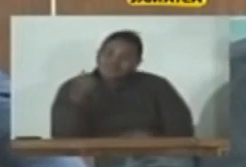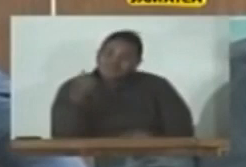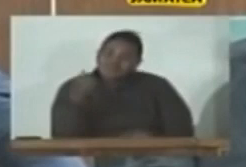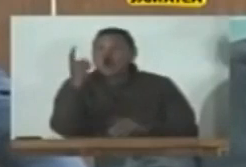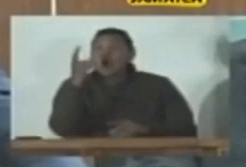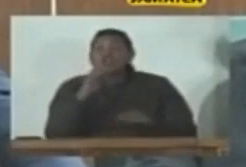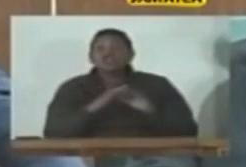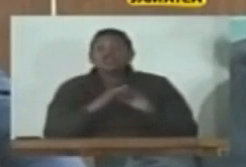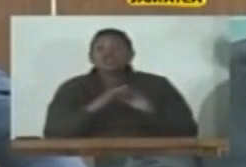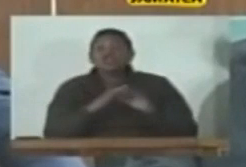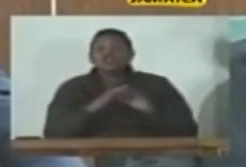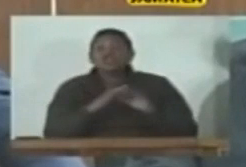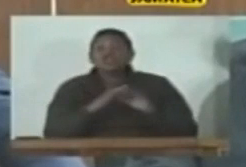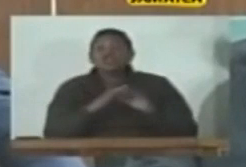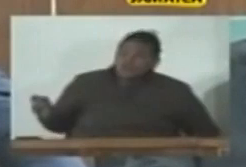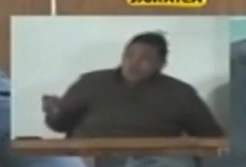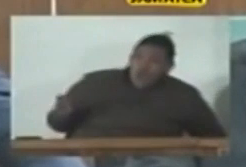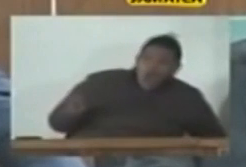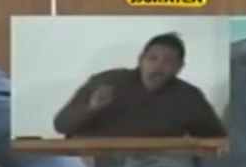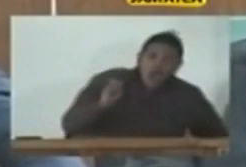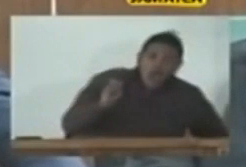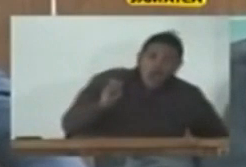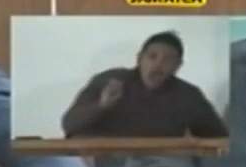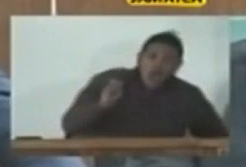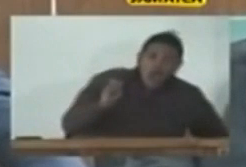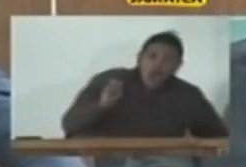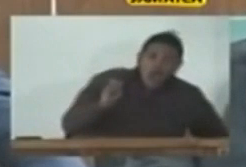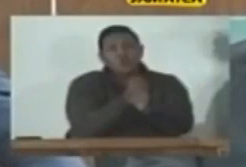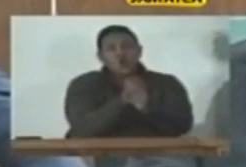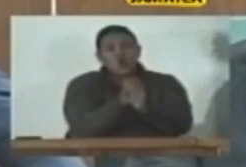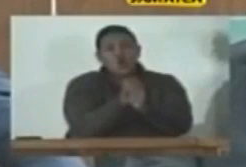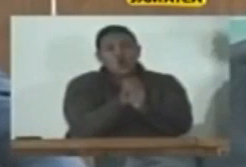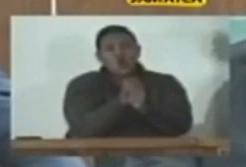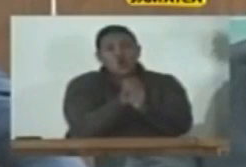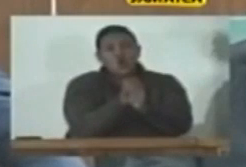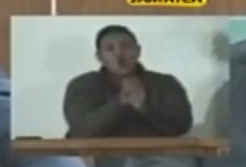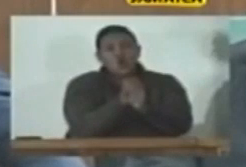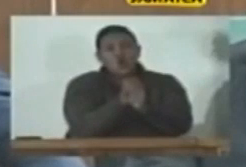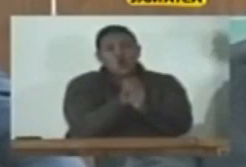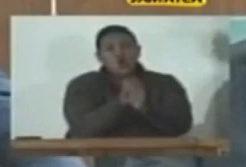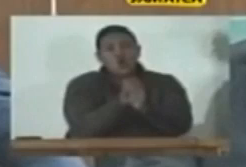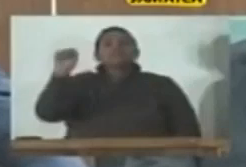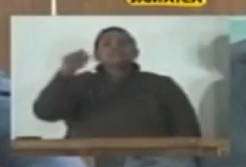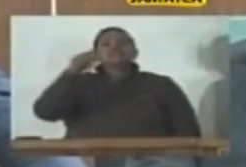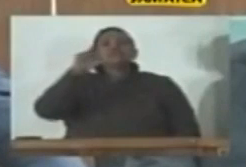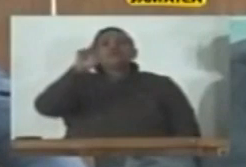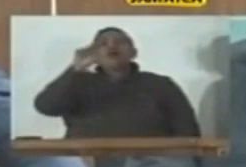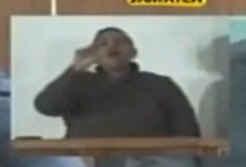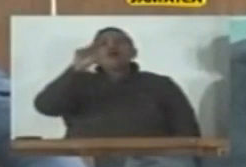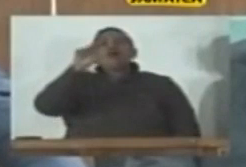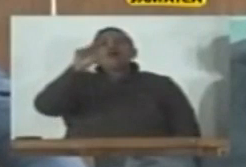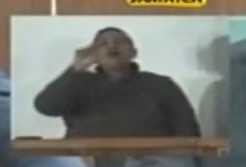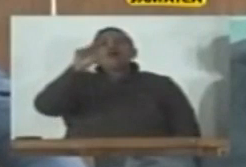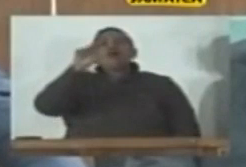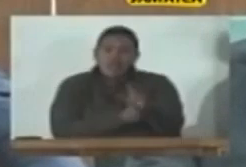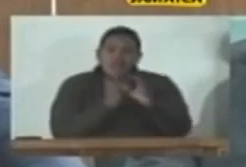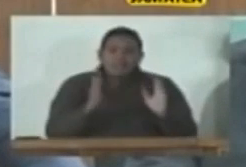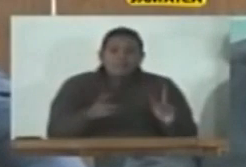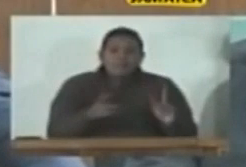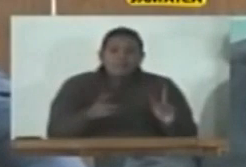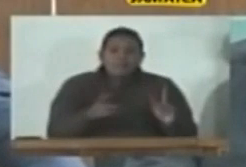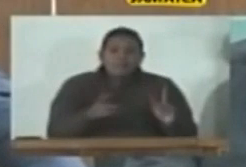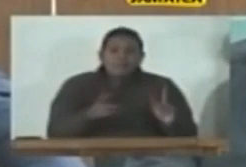Paulette, a domestic helper working in Kingston 8, living in above rocks. By the time she forks